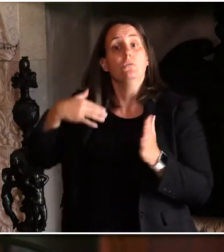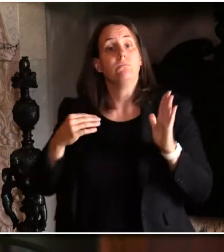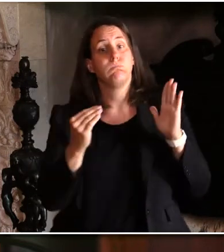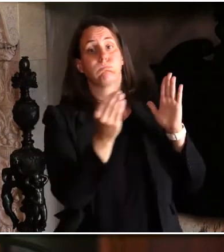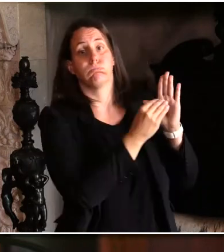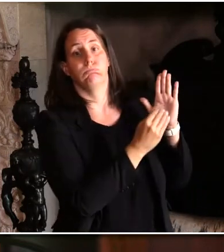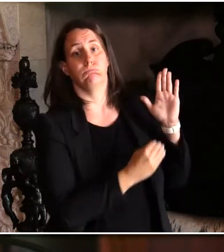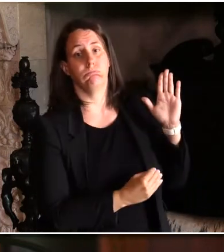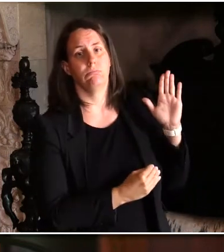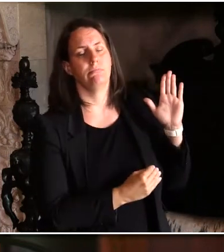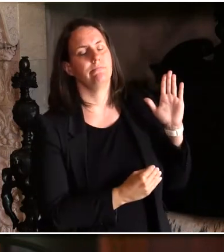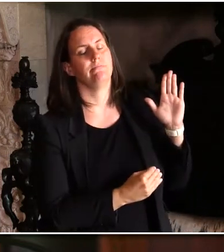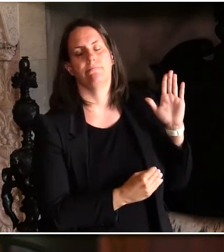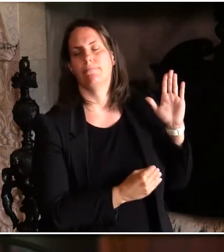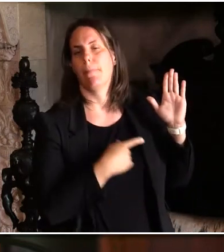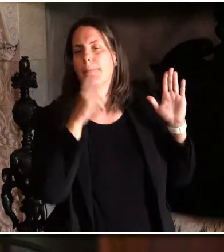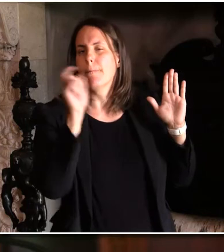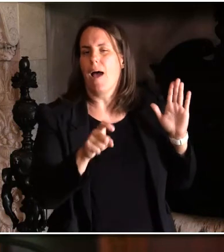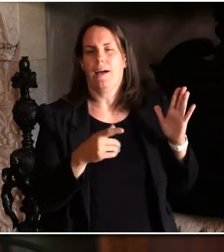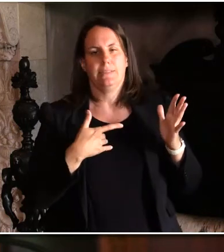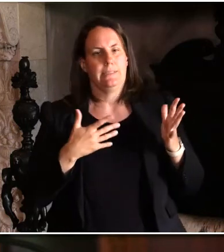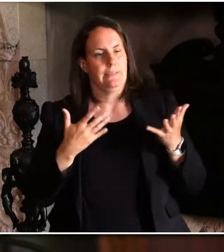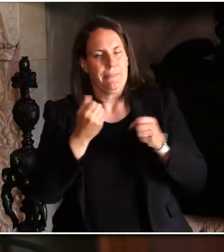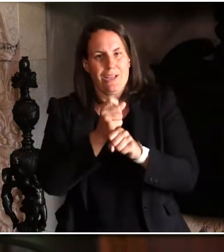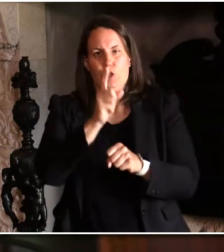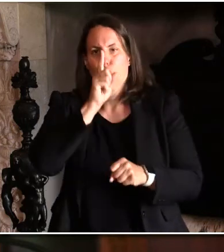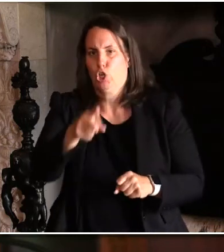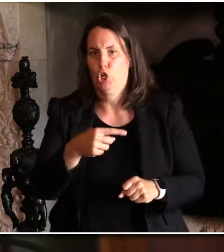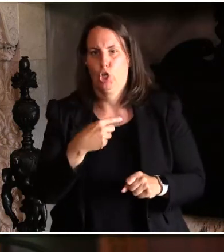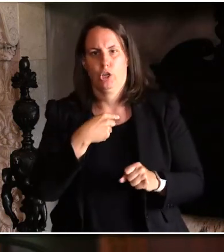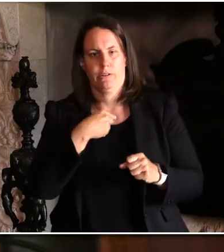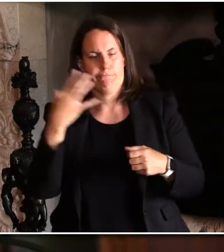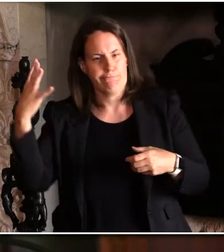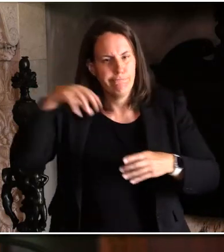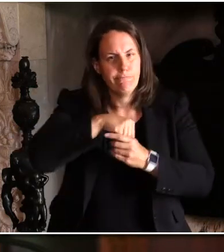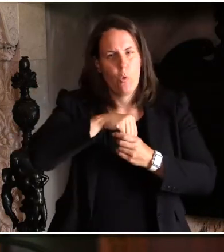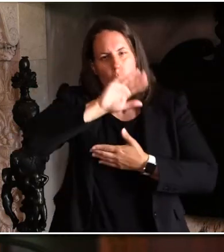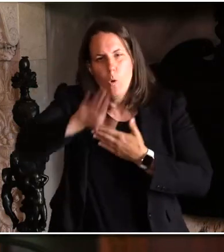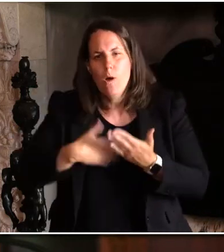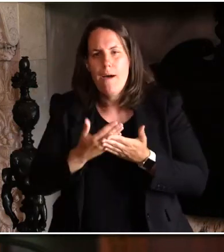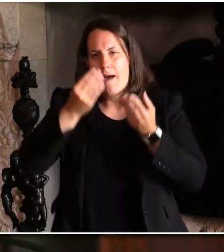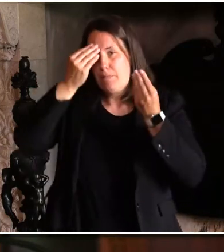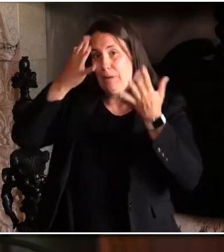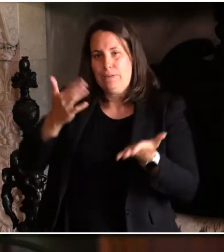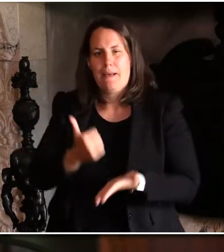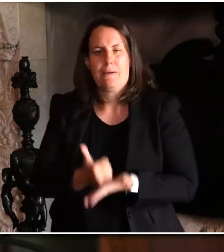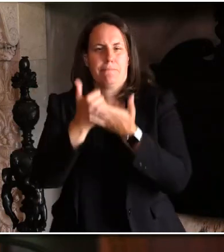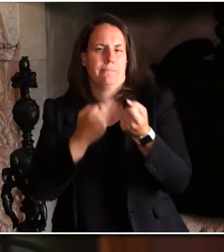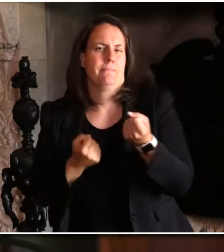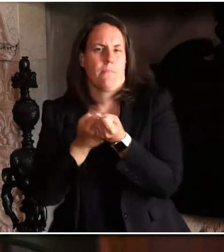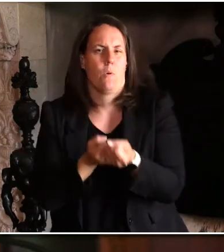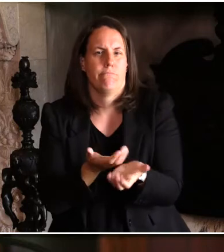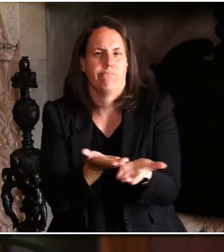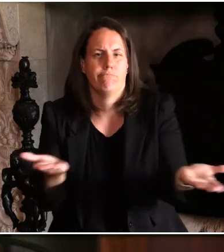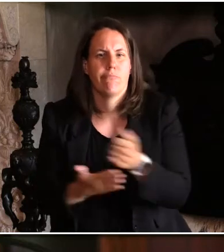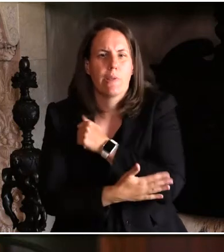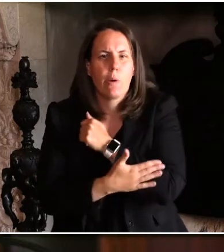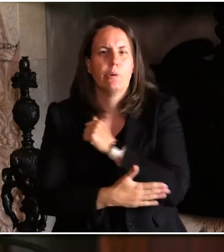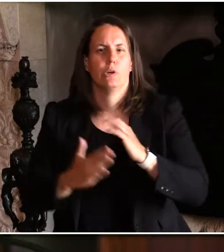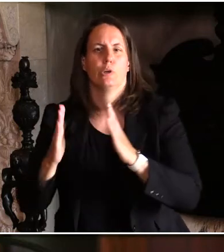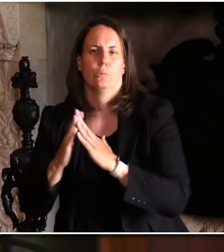the maximum public health interventions to keep ourselves and each other safe, which is to continue to limit